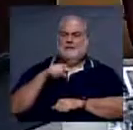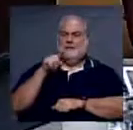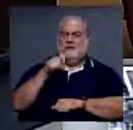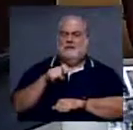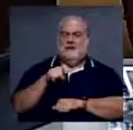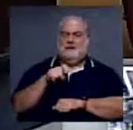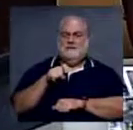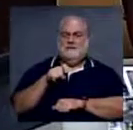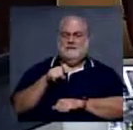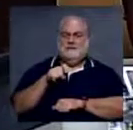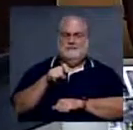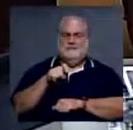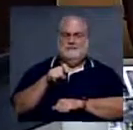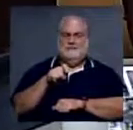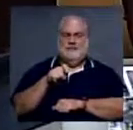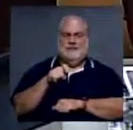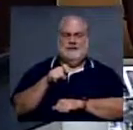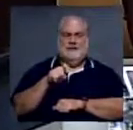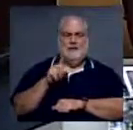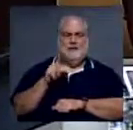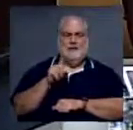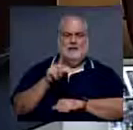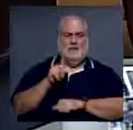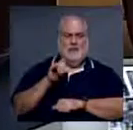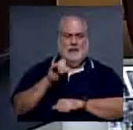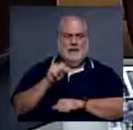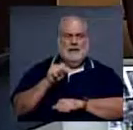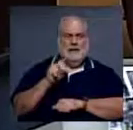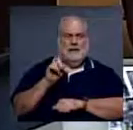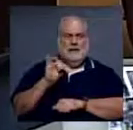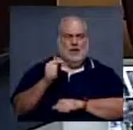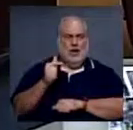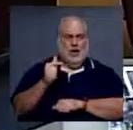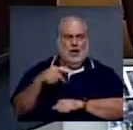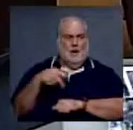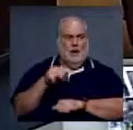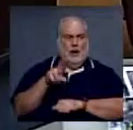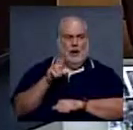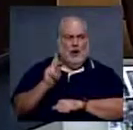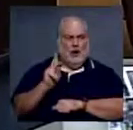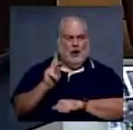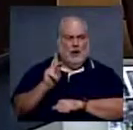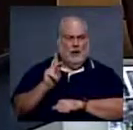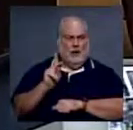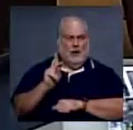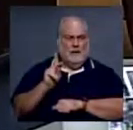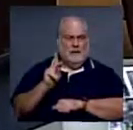it. Where is the dog park that I heard made mention of?